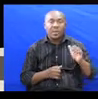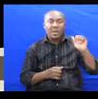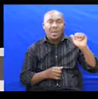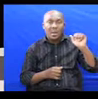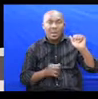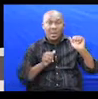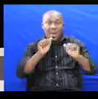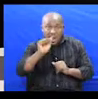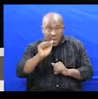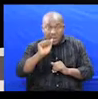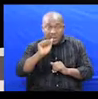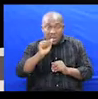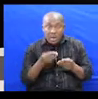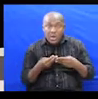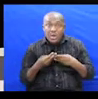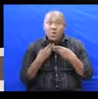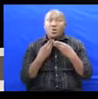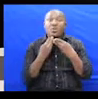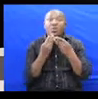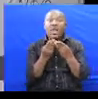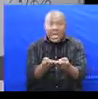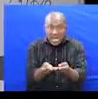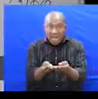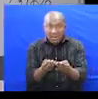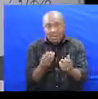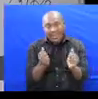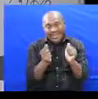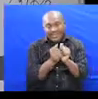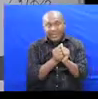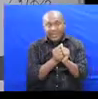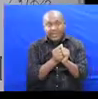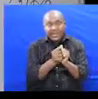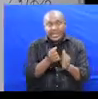A, you are provided with the 10 grams